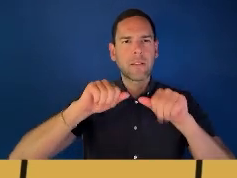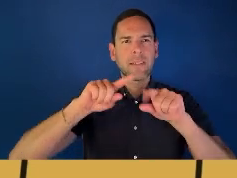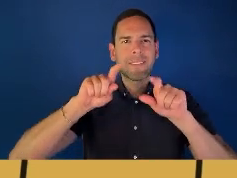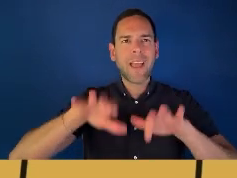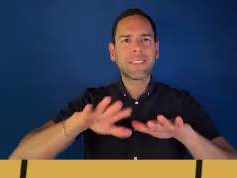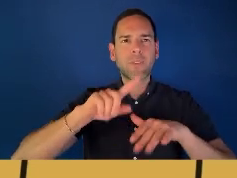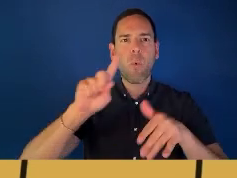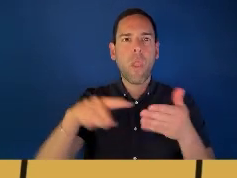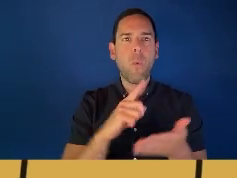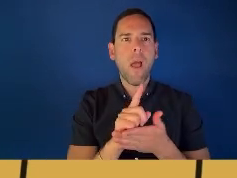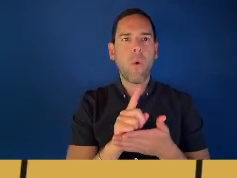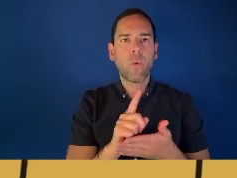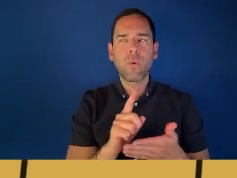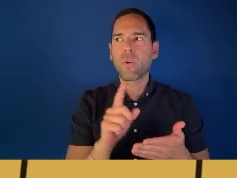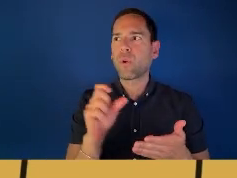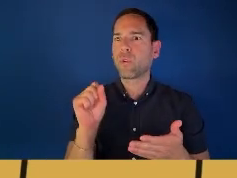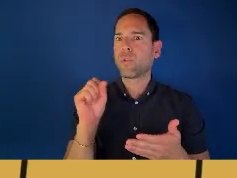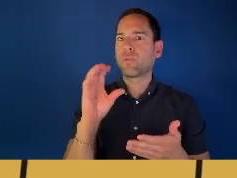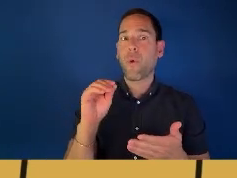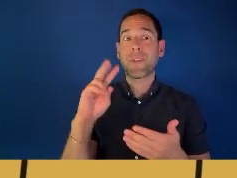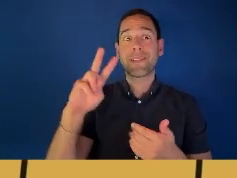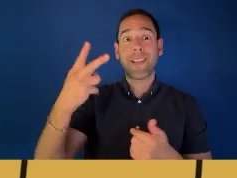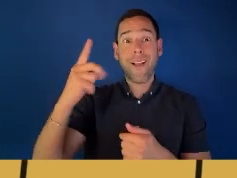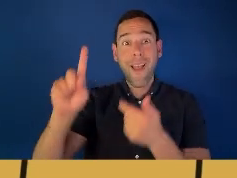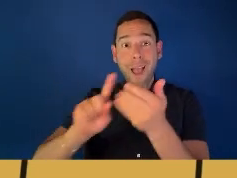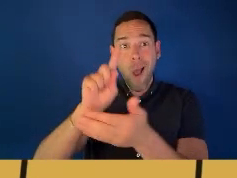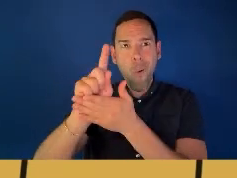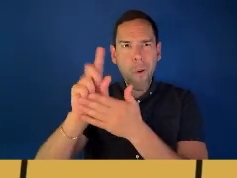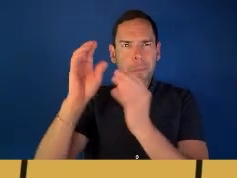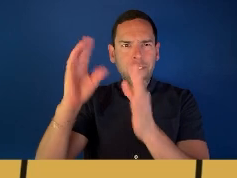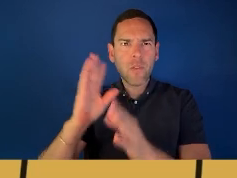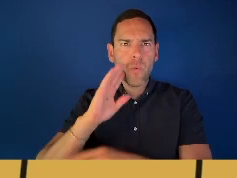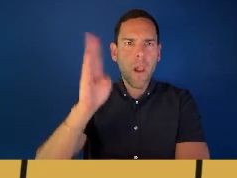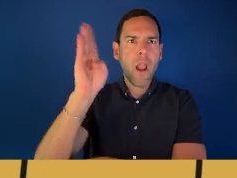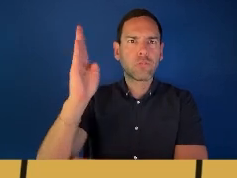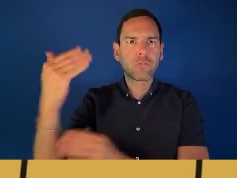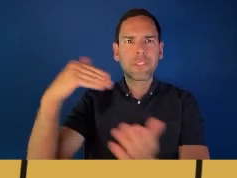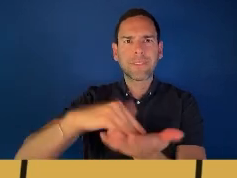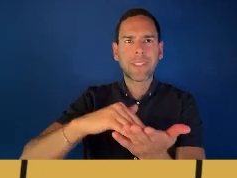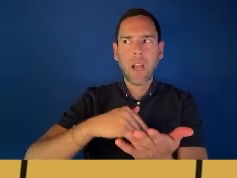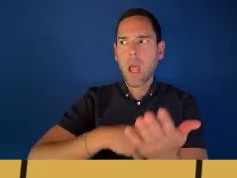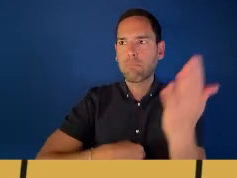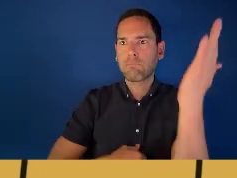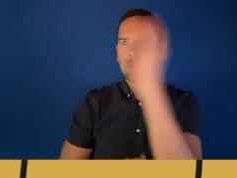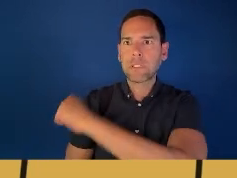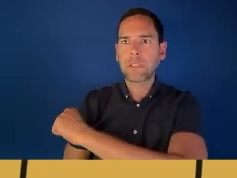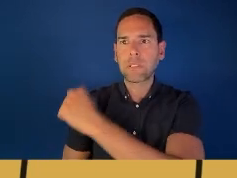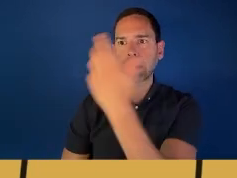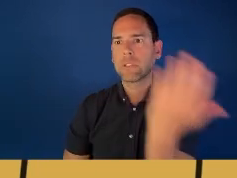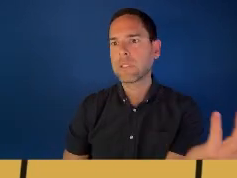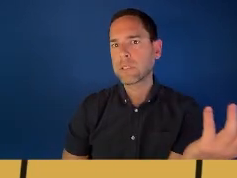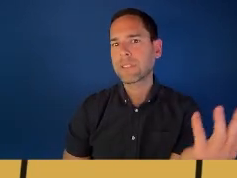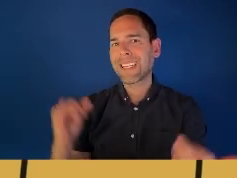lessons. And that's another structural barrier. So I don't use my